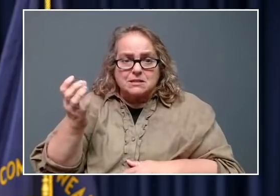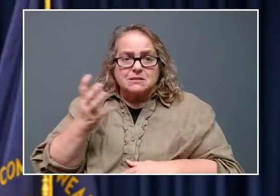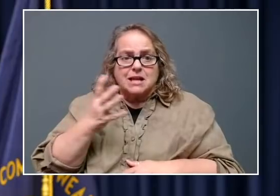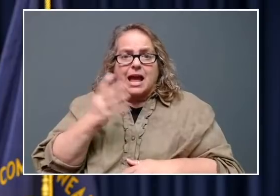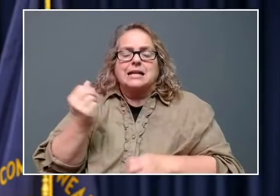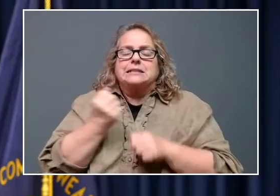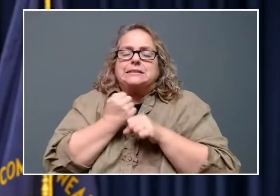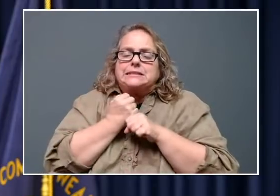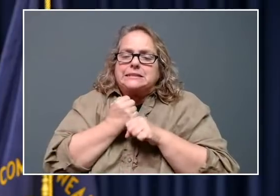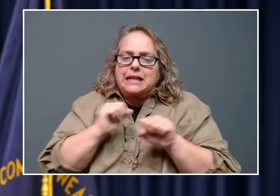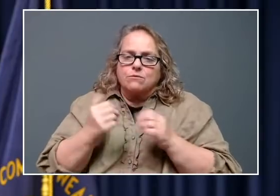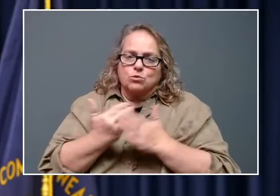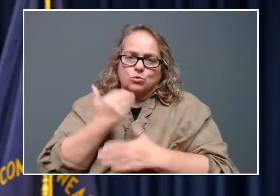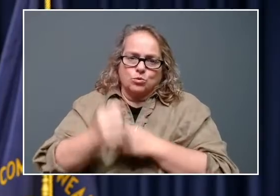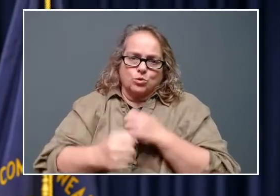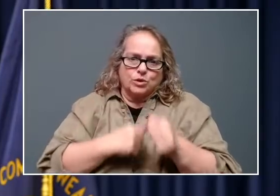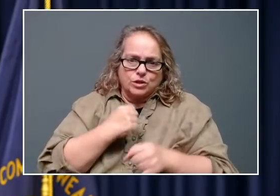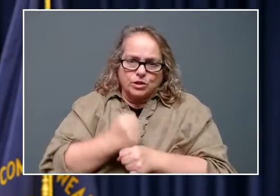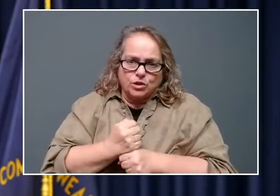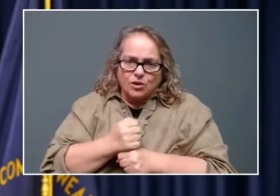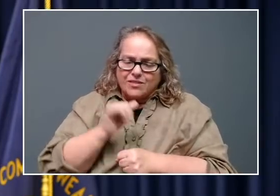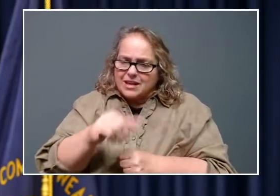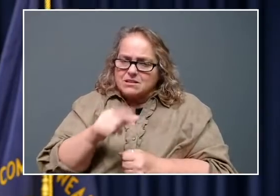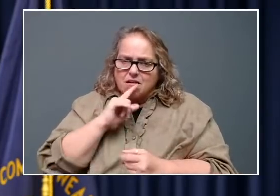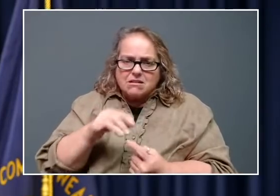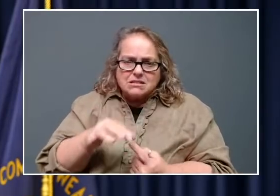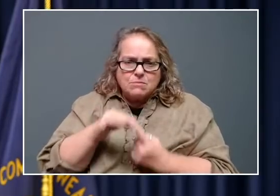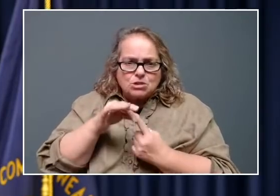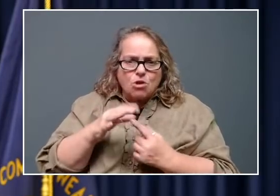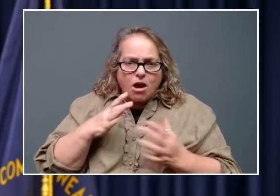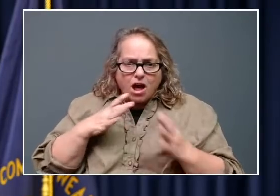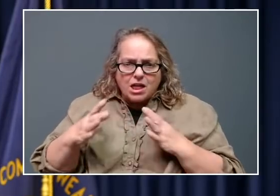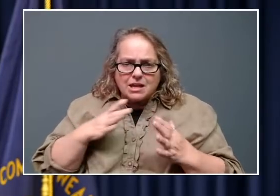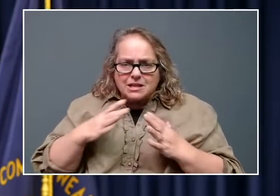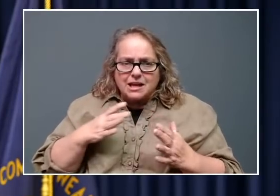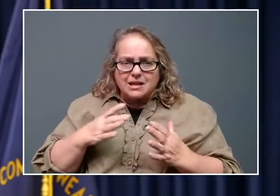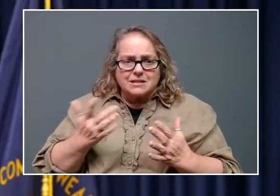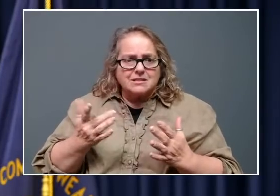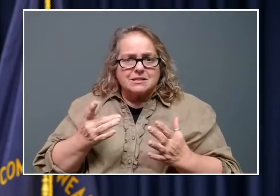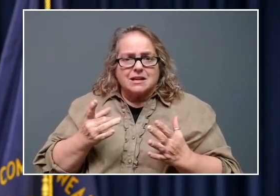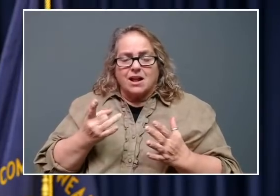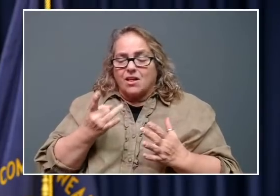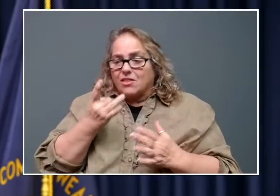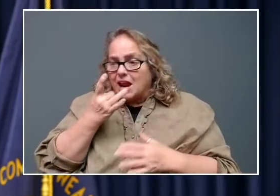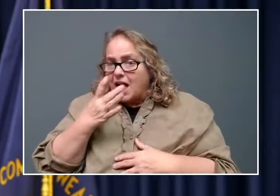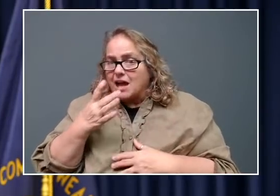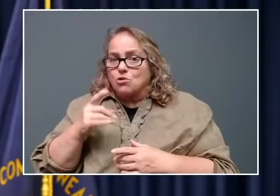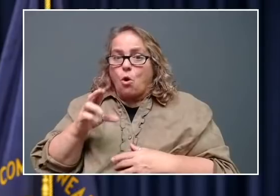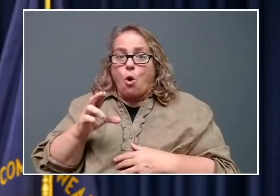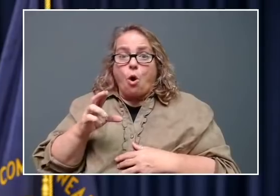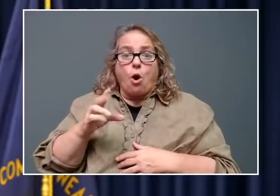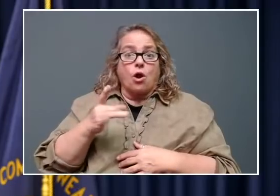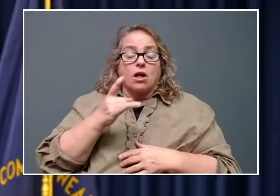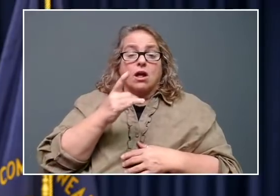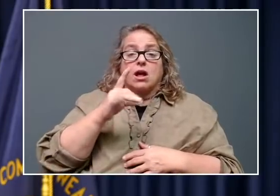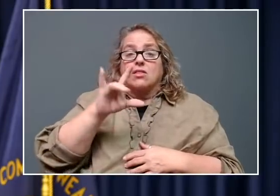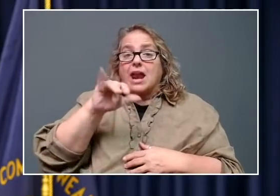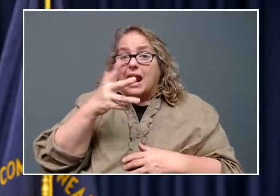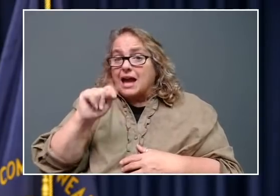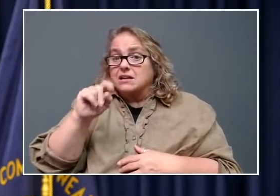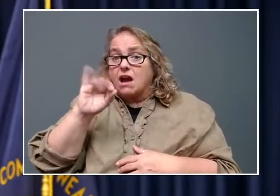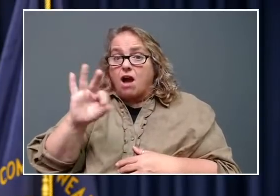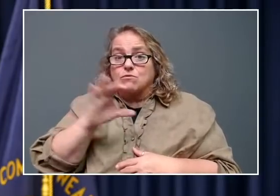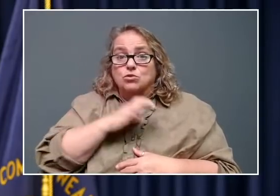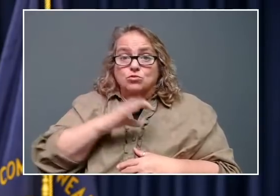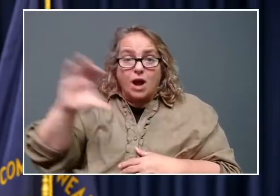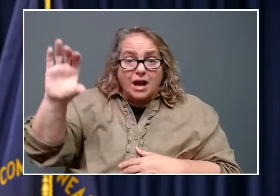New Year's. These are special holidays talking about being the light or the light of Christ. It's times like this